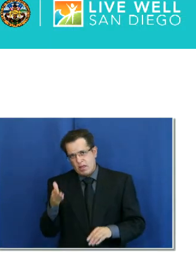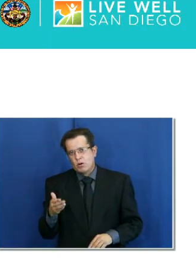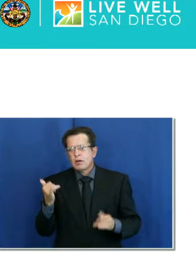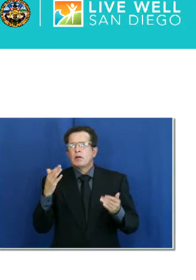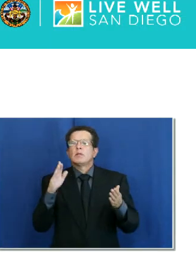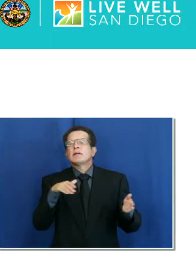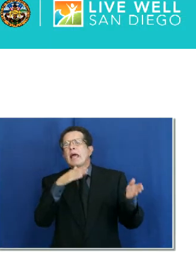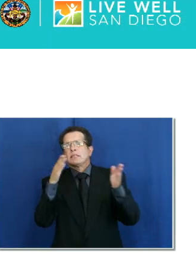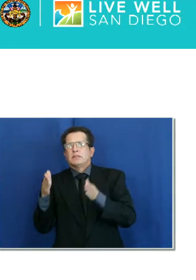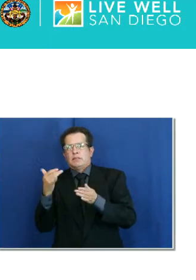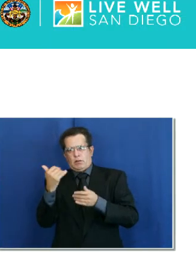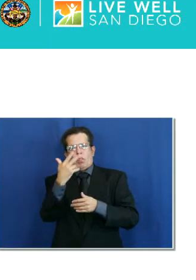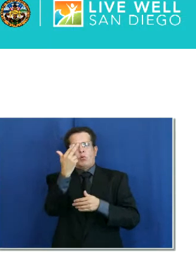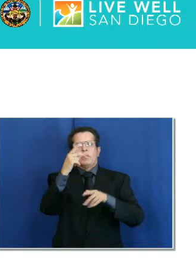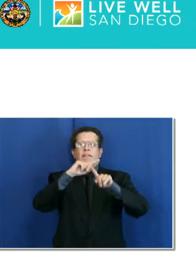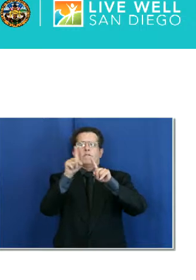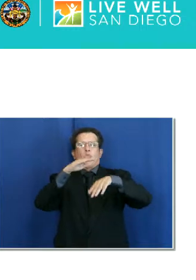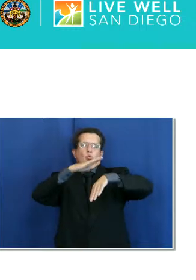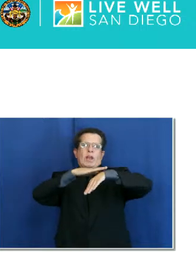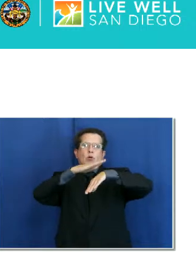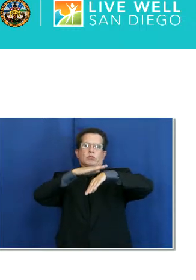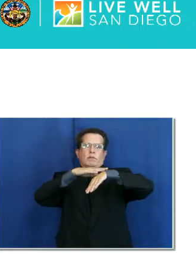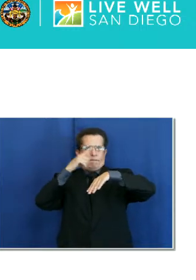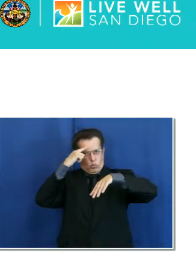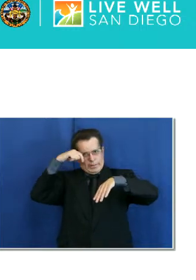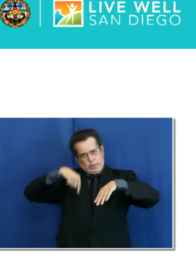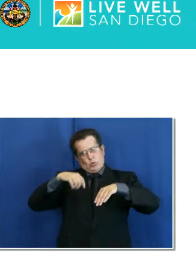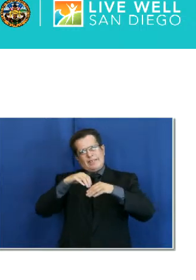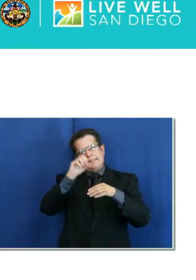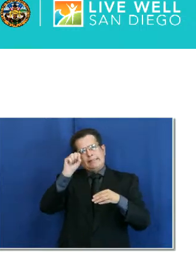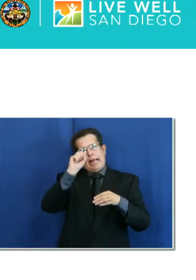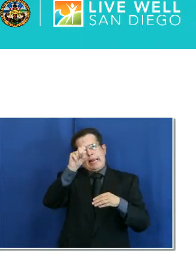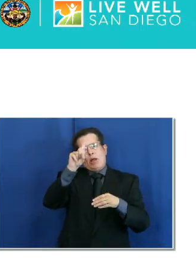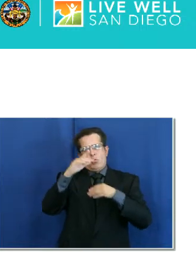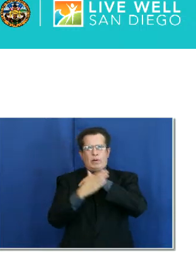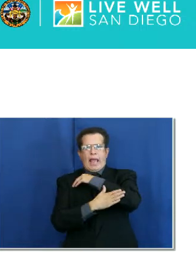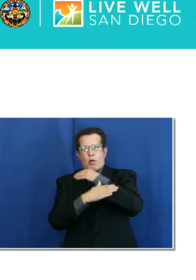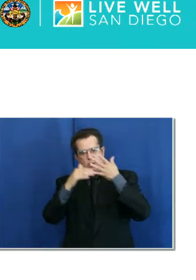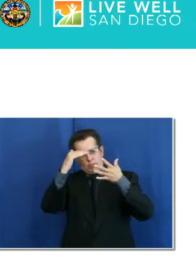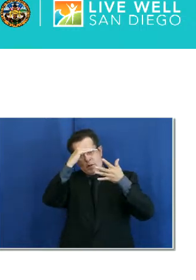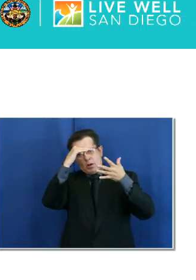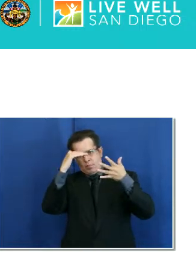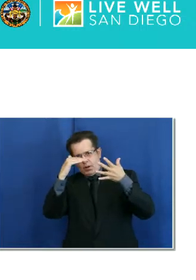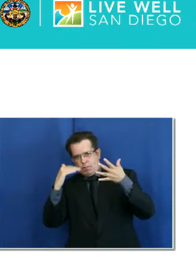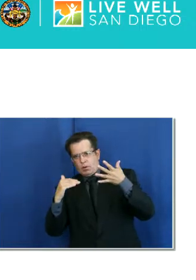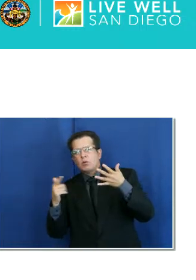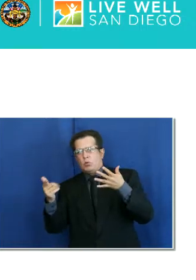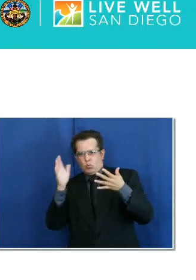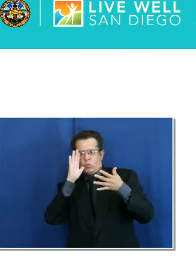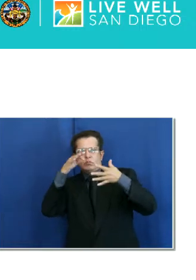13 triggers for San Diego County. These triggers help to determine what actions will be taken if we need